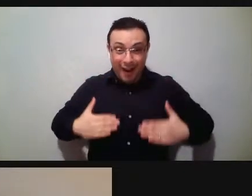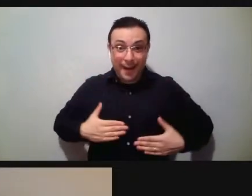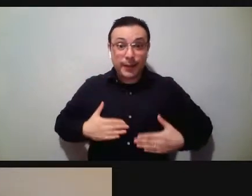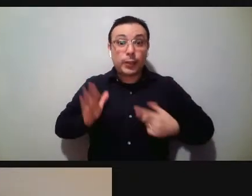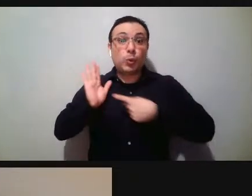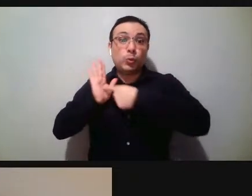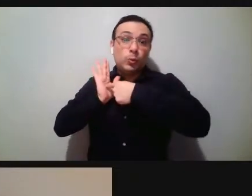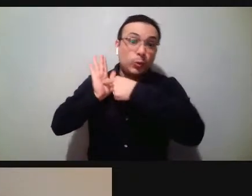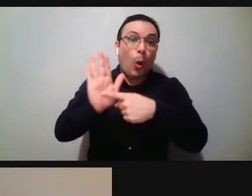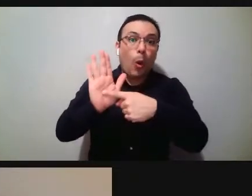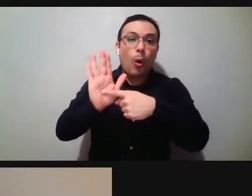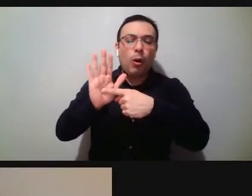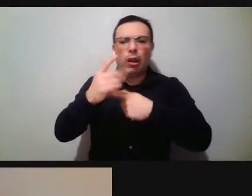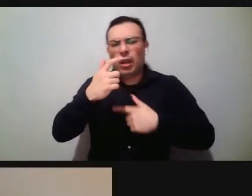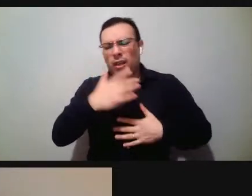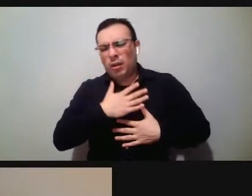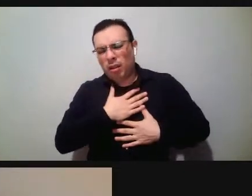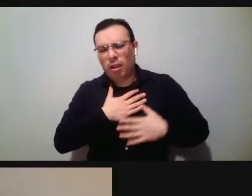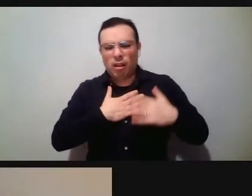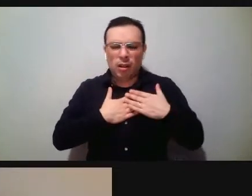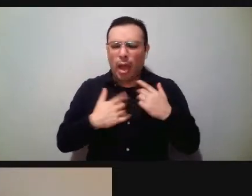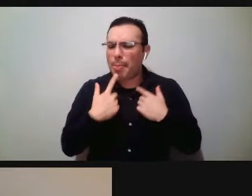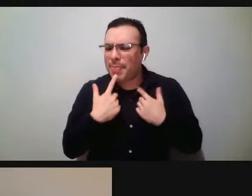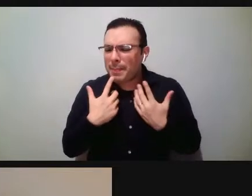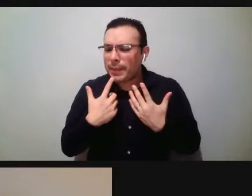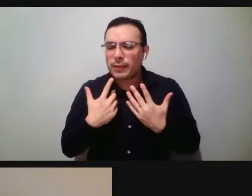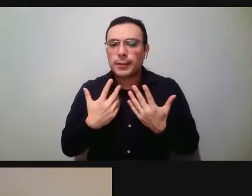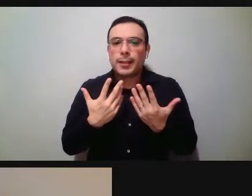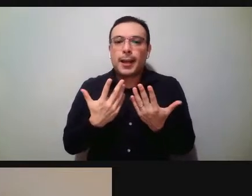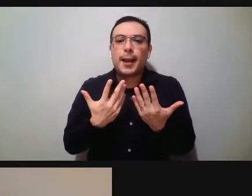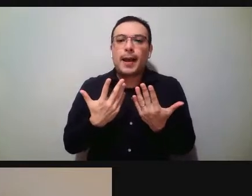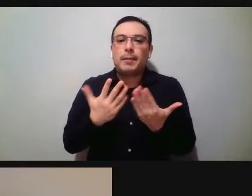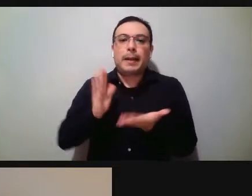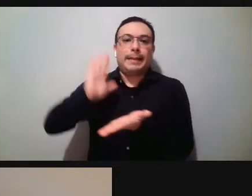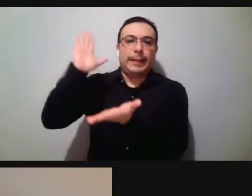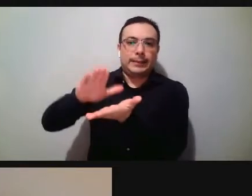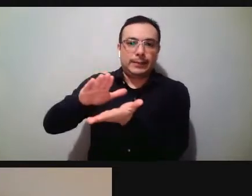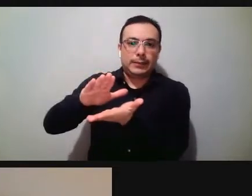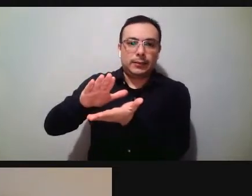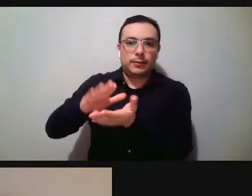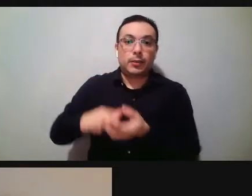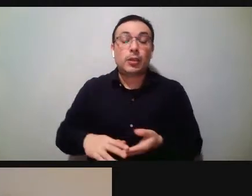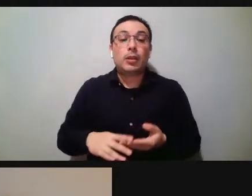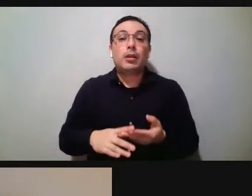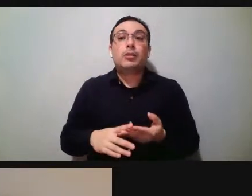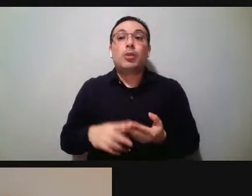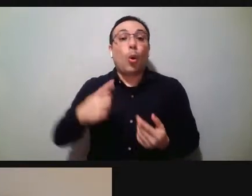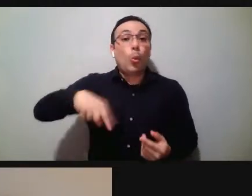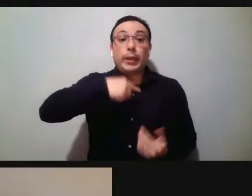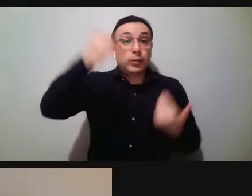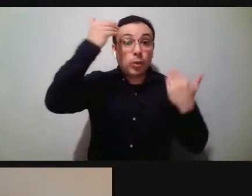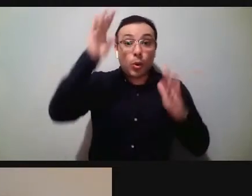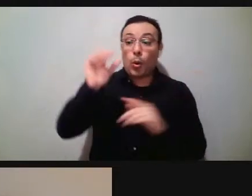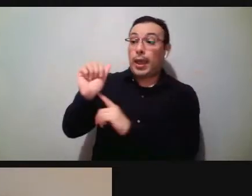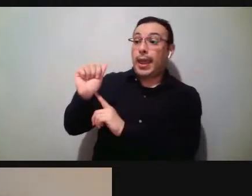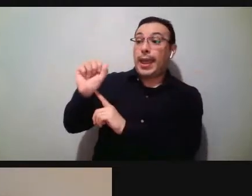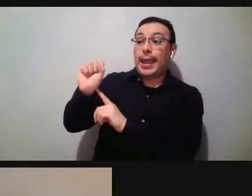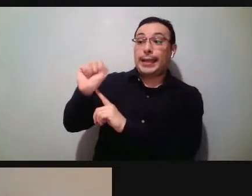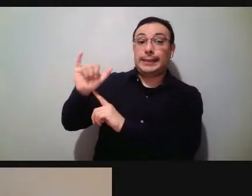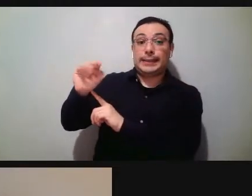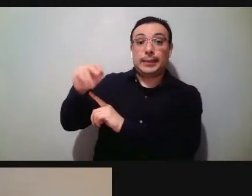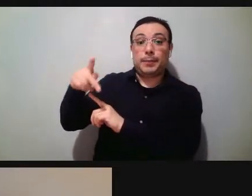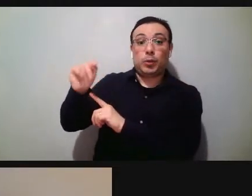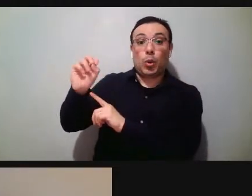don't know fully kind of what it means in terms of asymptomatic infection. For instance, if you can have a low level kind of disease and be